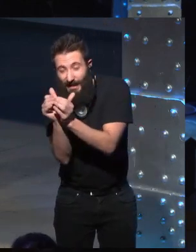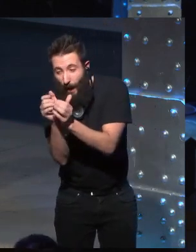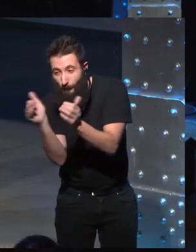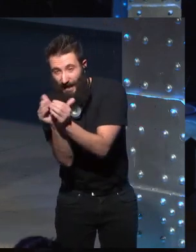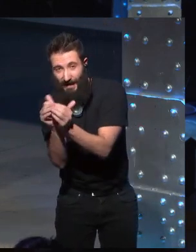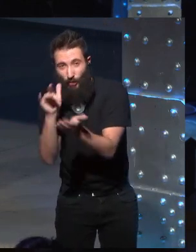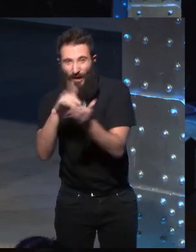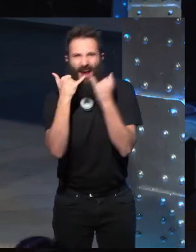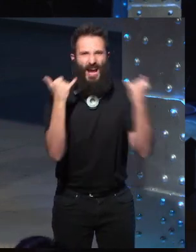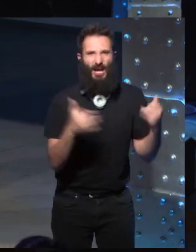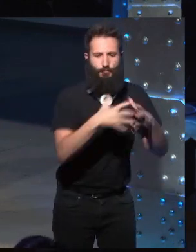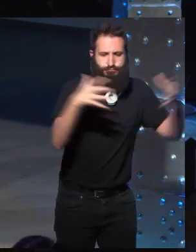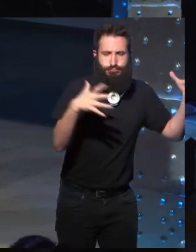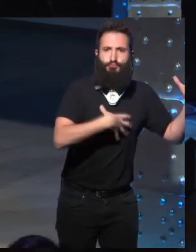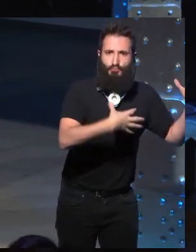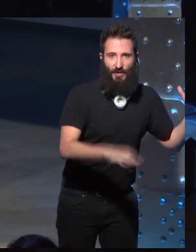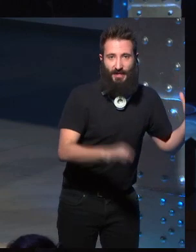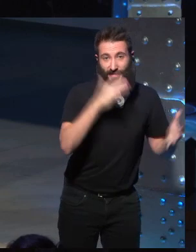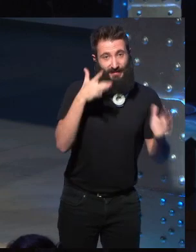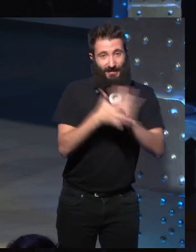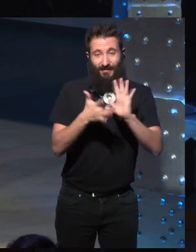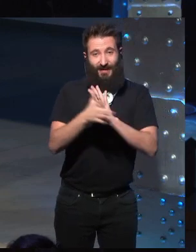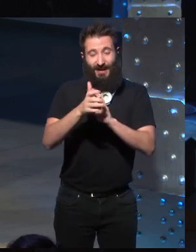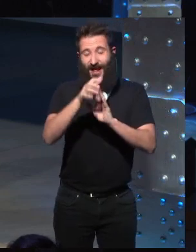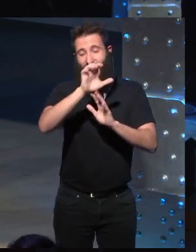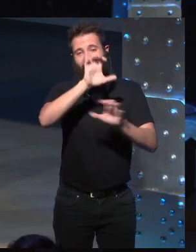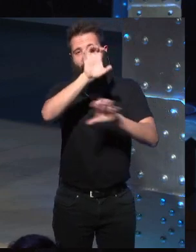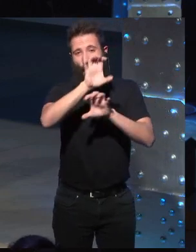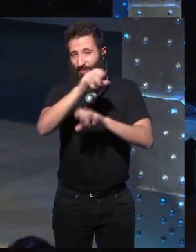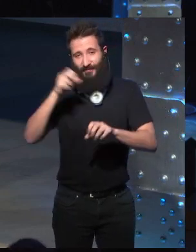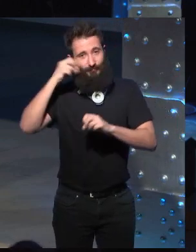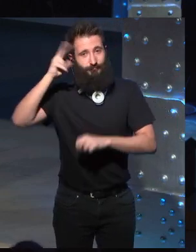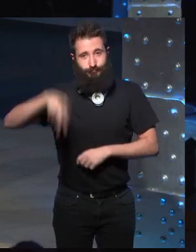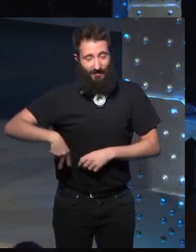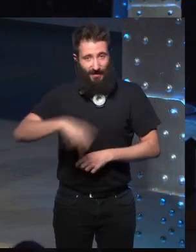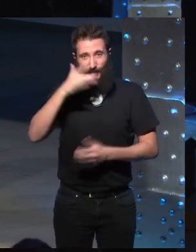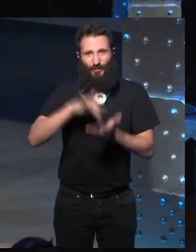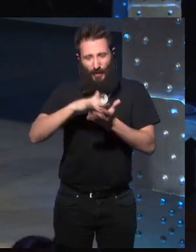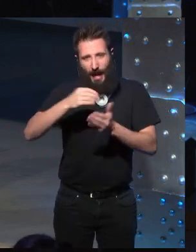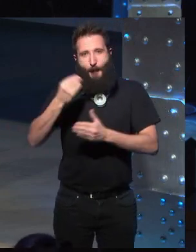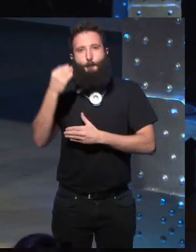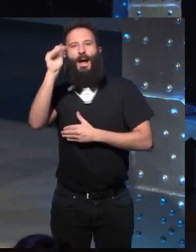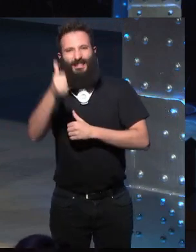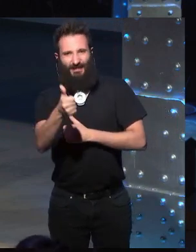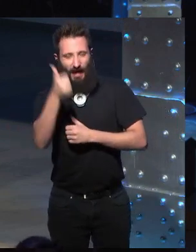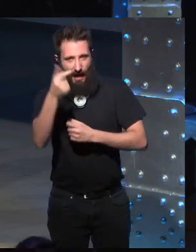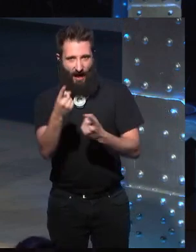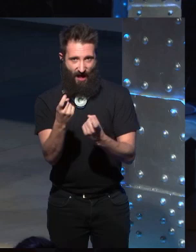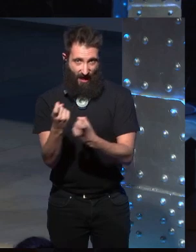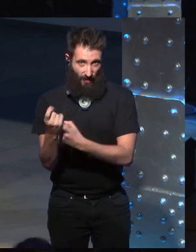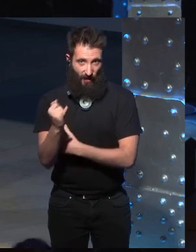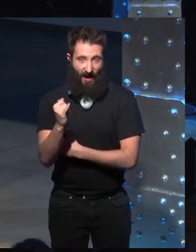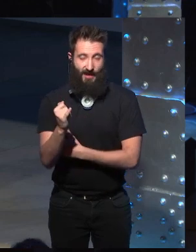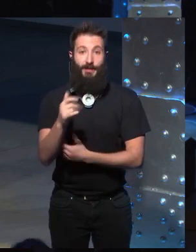what this equation means. But it actually is something more. If you remember at the beginning